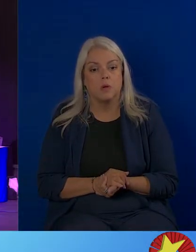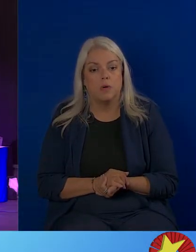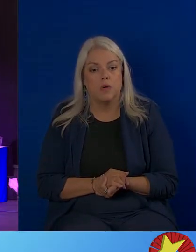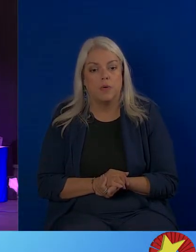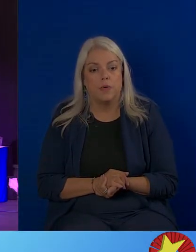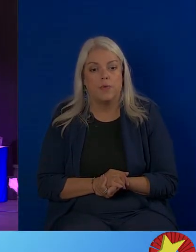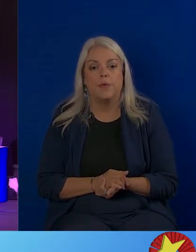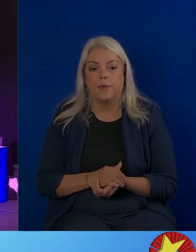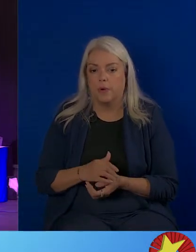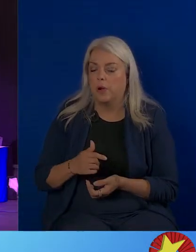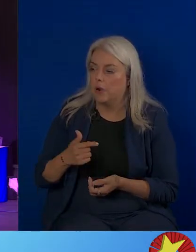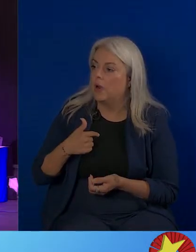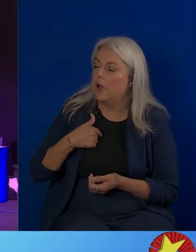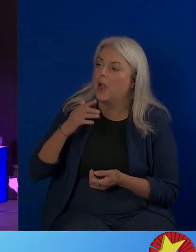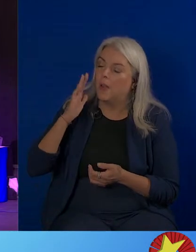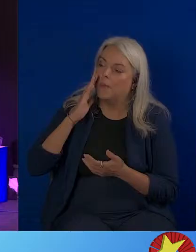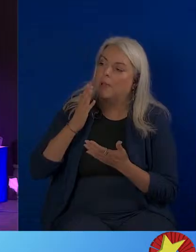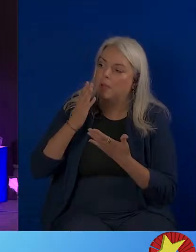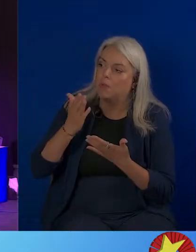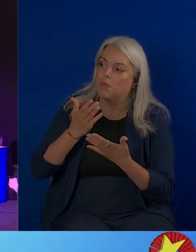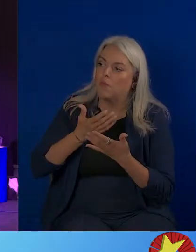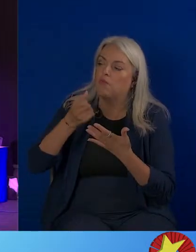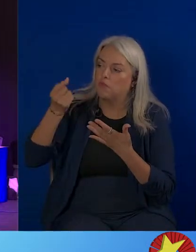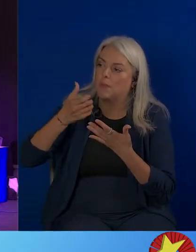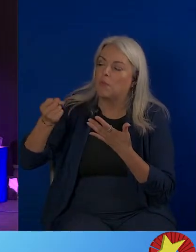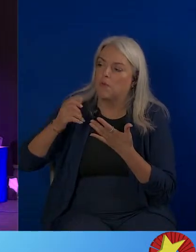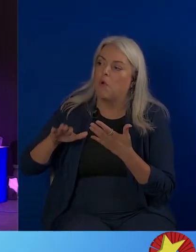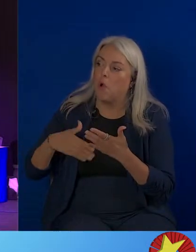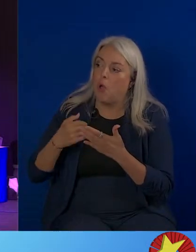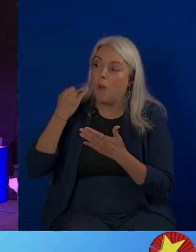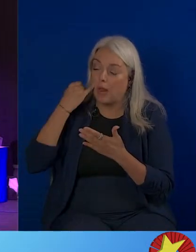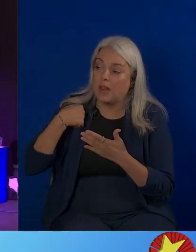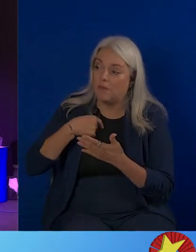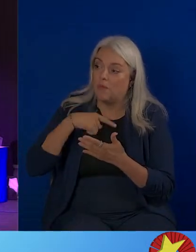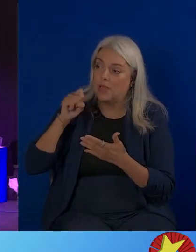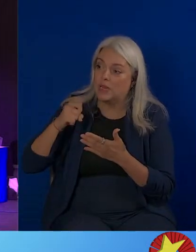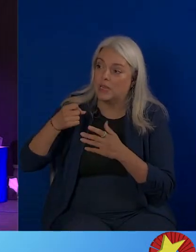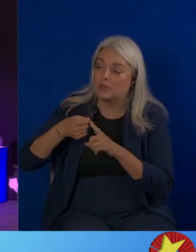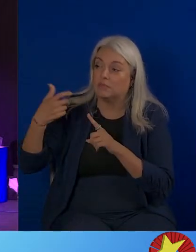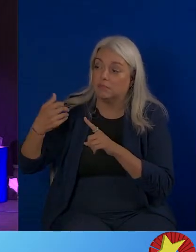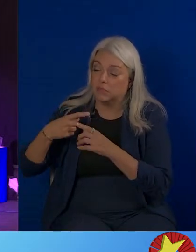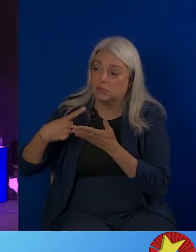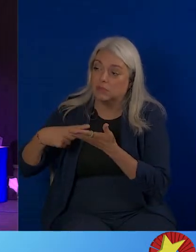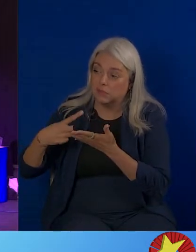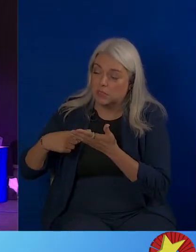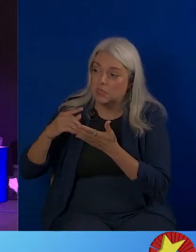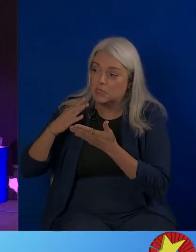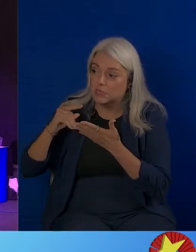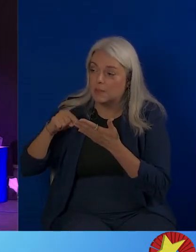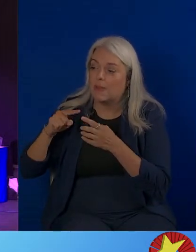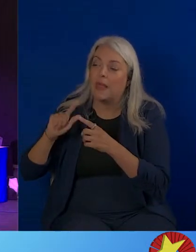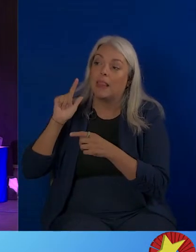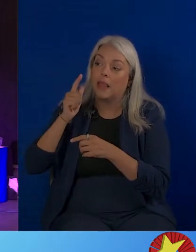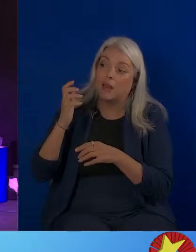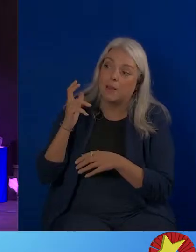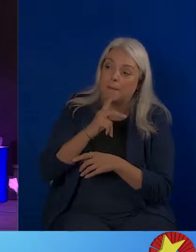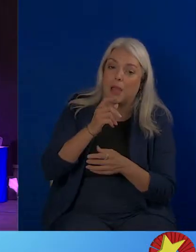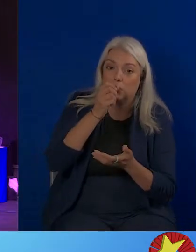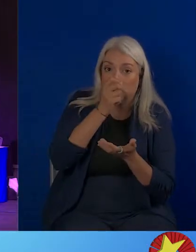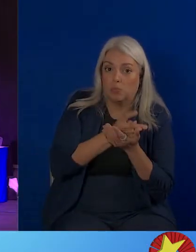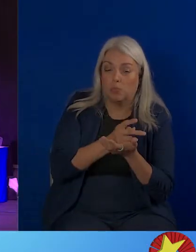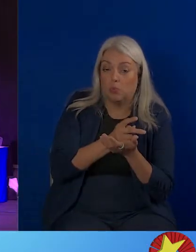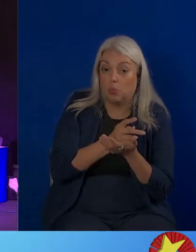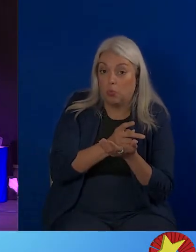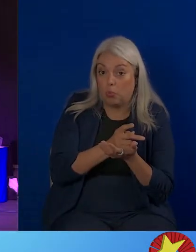I'll make a motion, remove them all, and then if we need to go through certain ones and come back and say, let's approve that as an individual